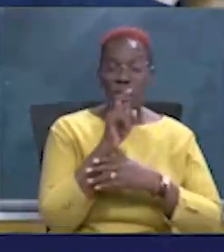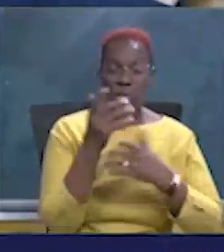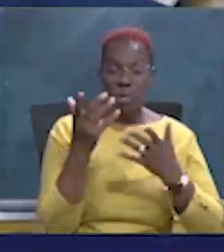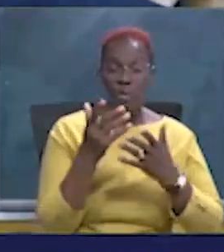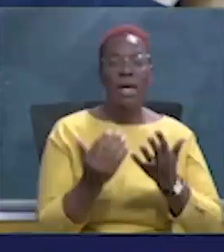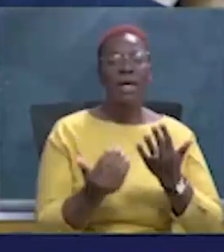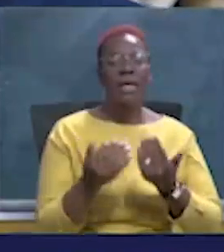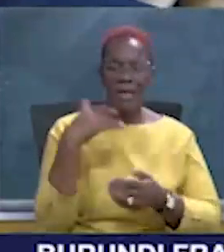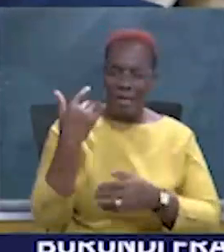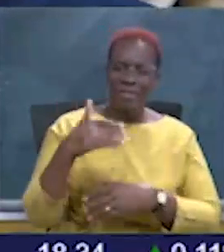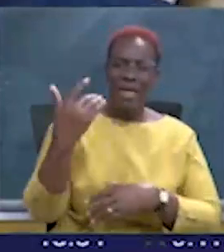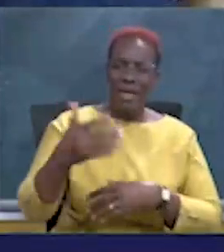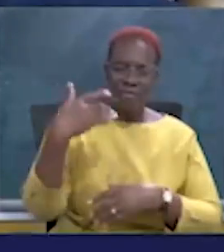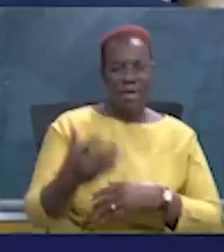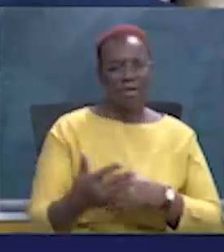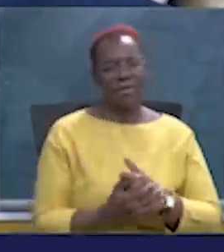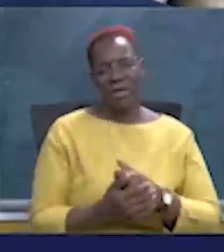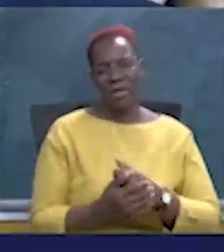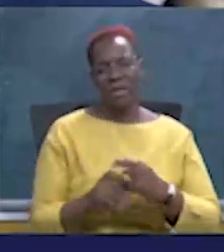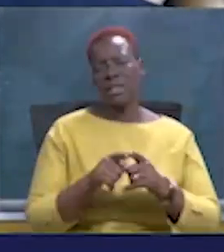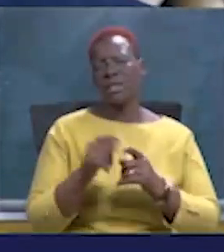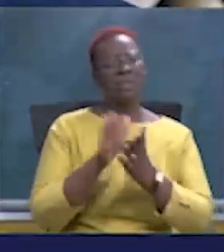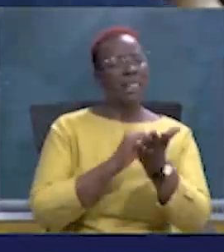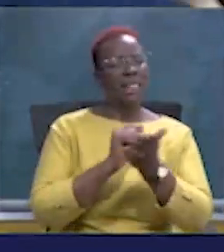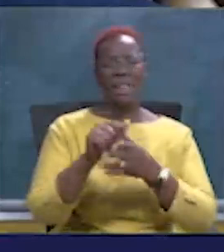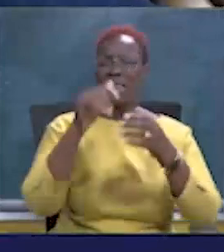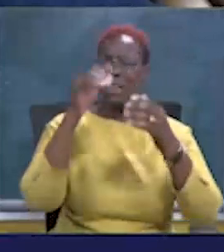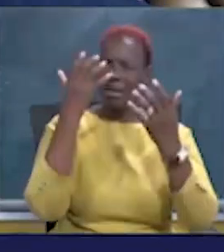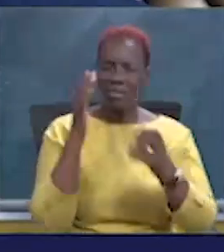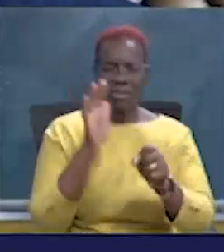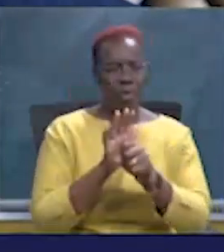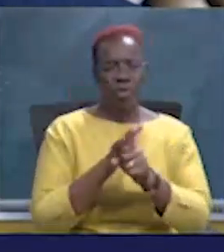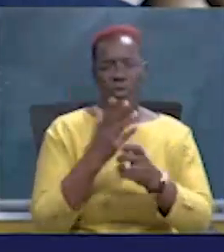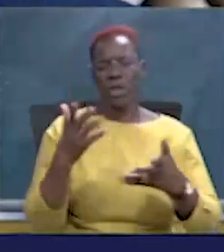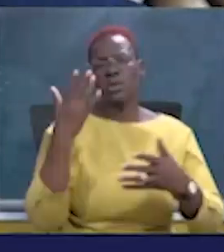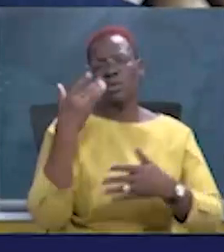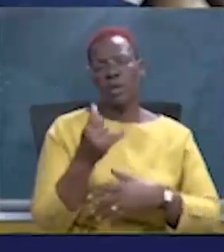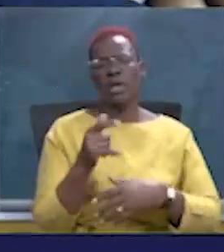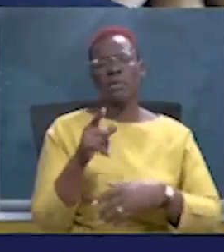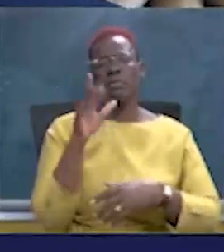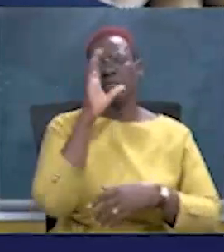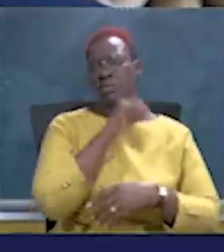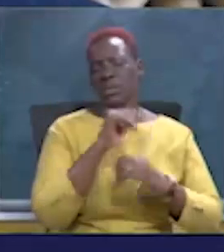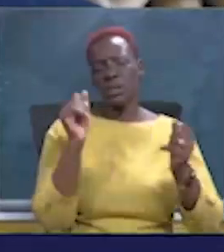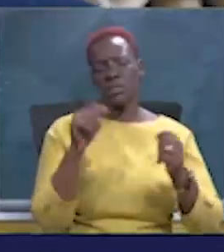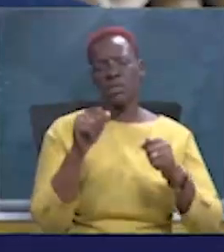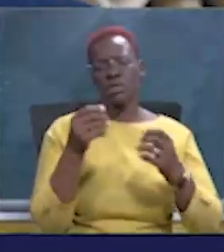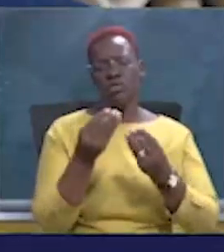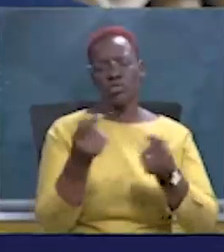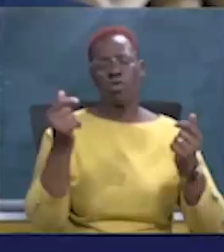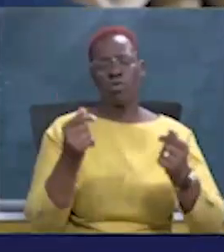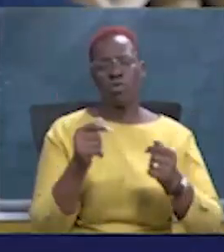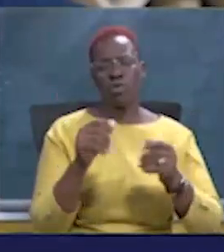frequency and the massive damage that they cause because of lack of the ability to fight those fires.